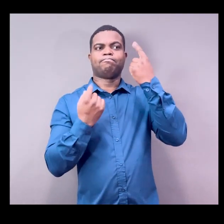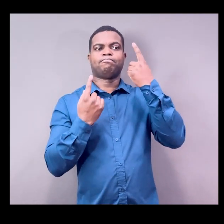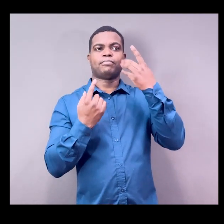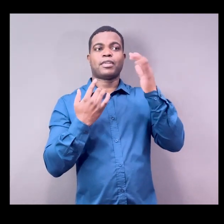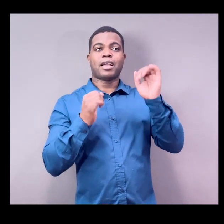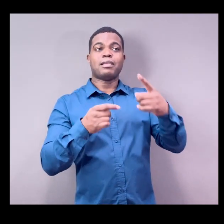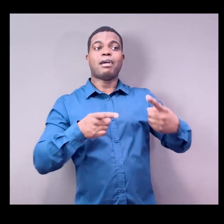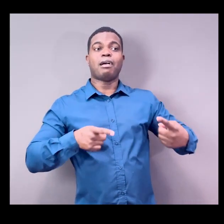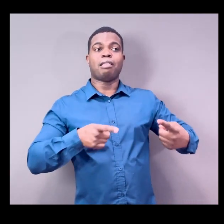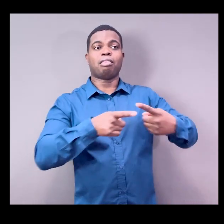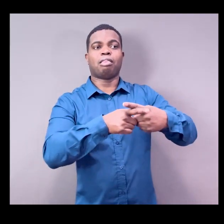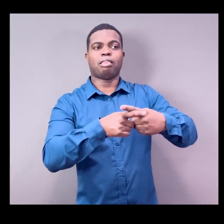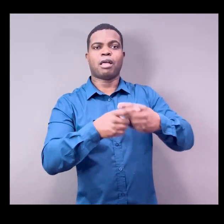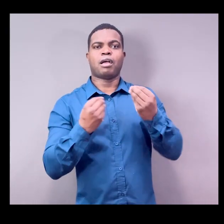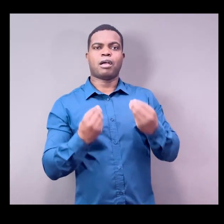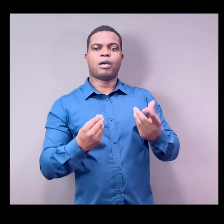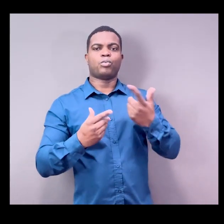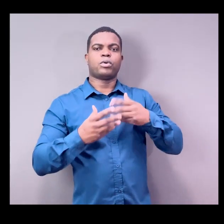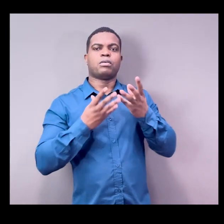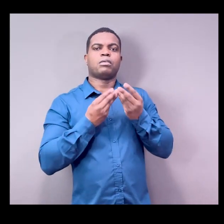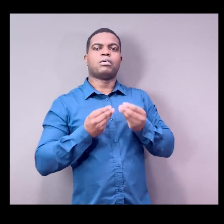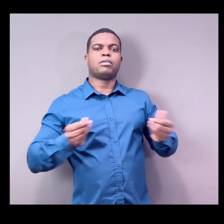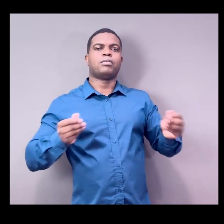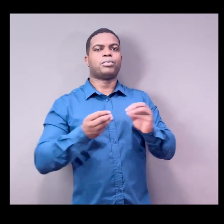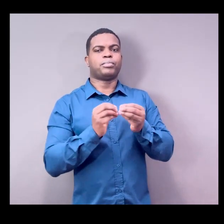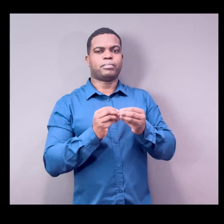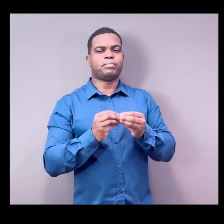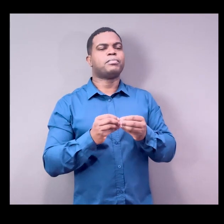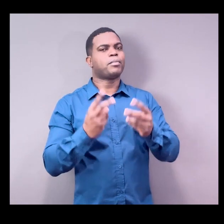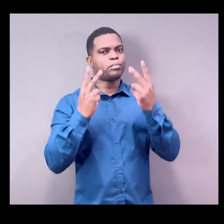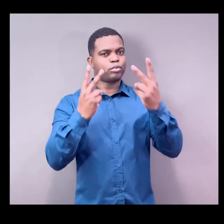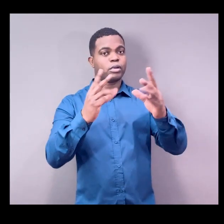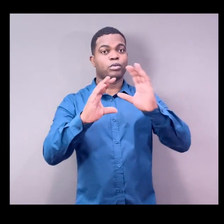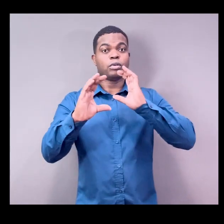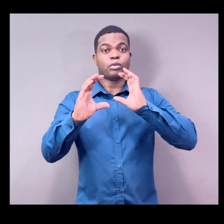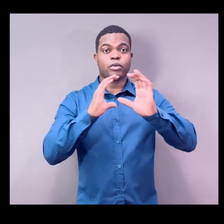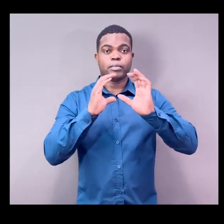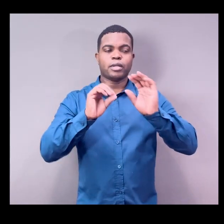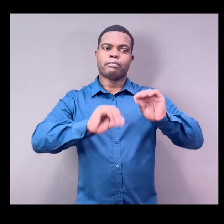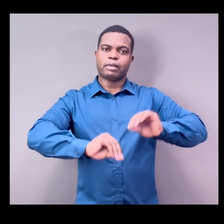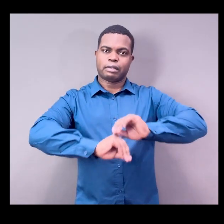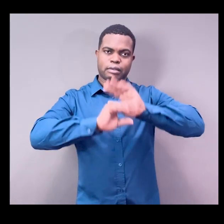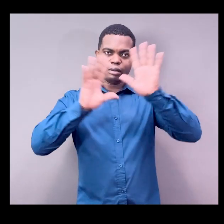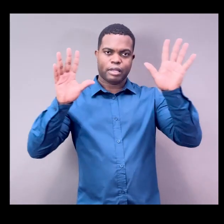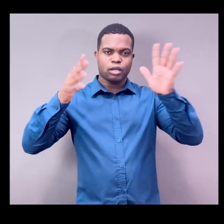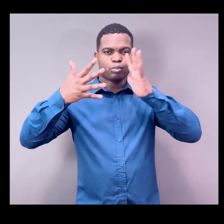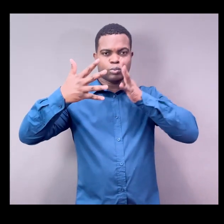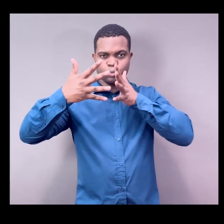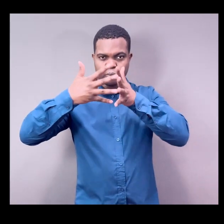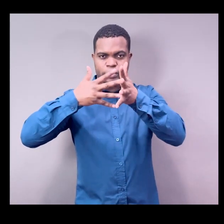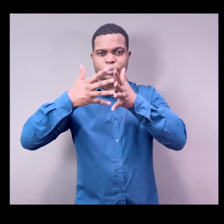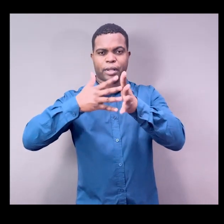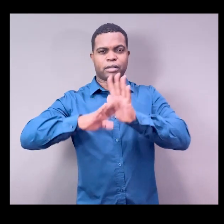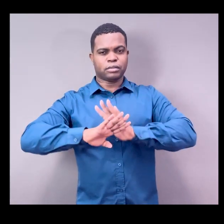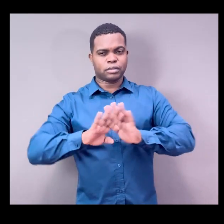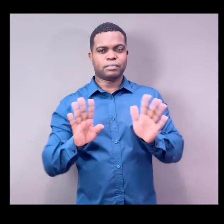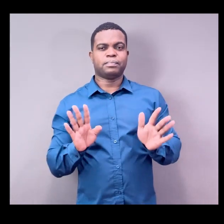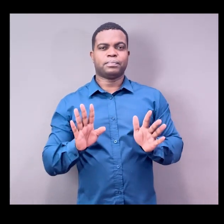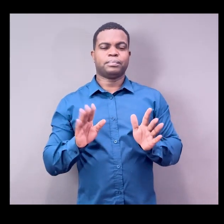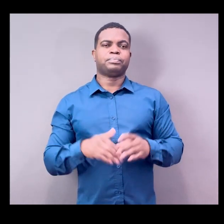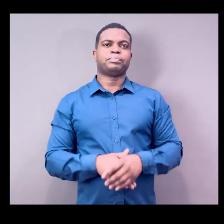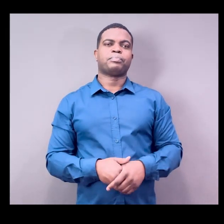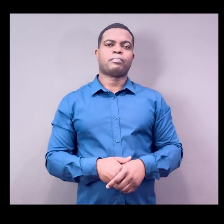to address potential conflicts of interest, you need to be transparent in your communication. You need to be